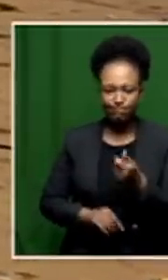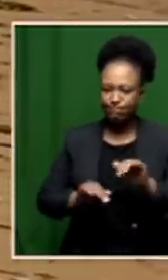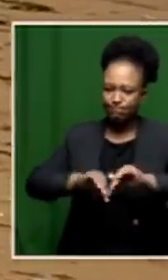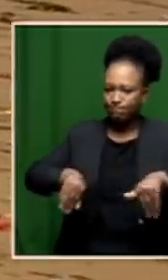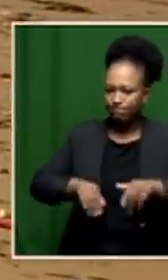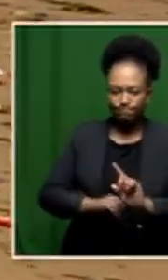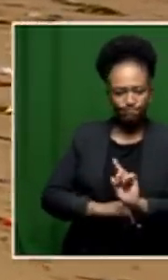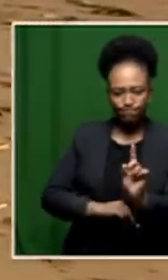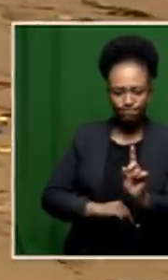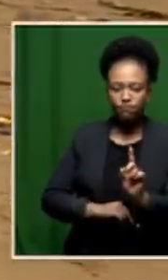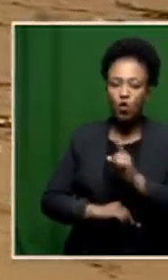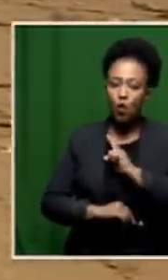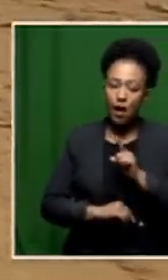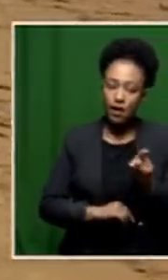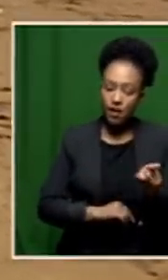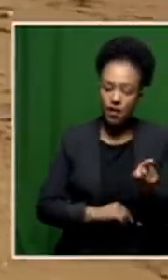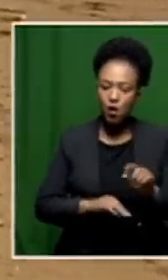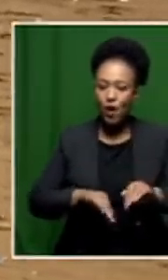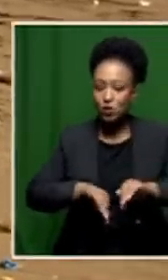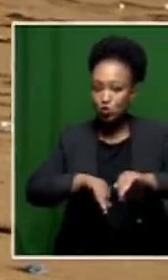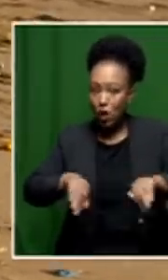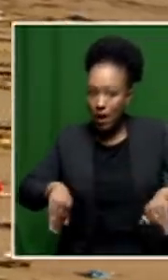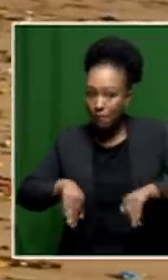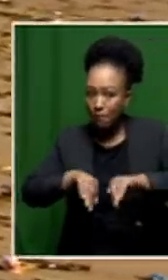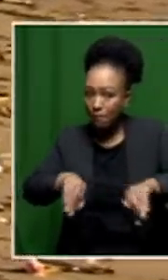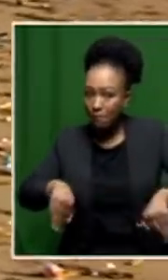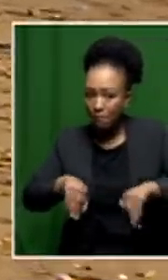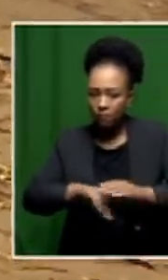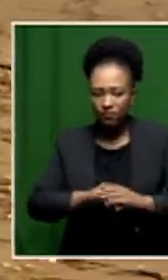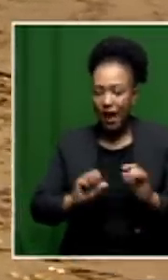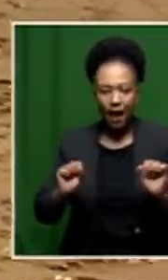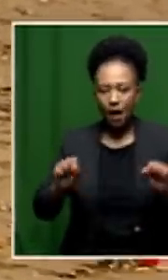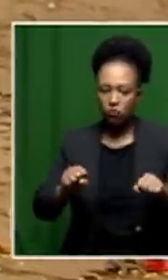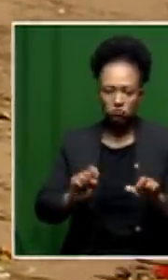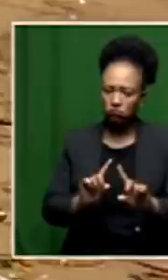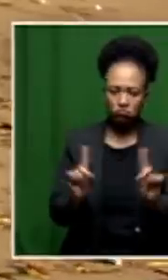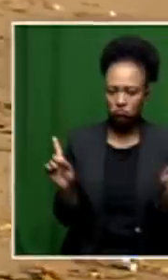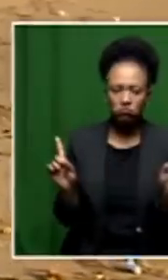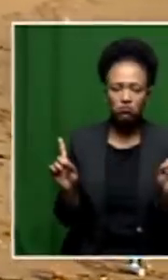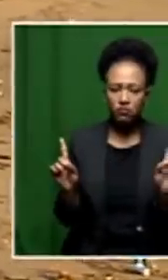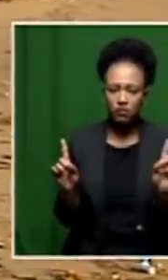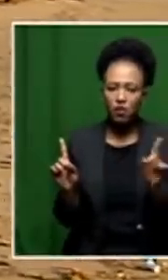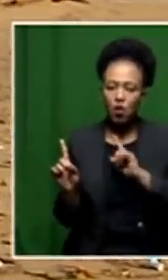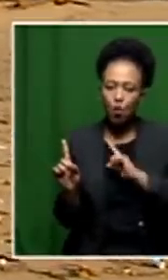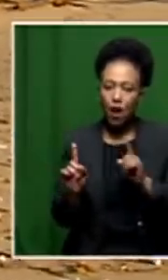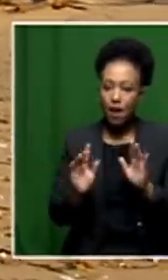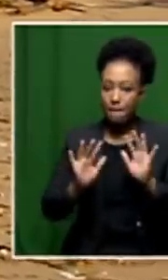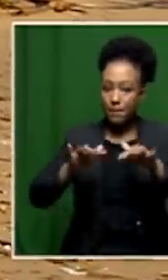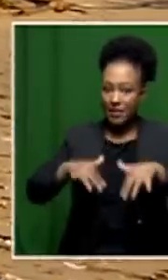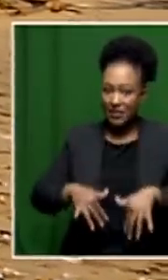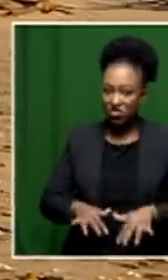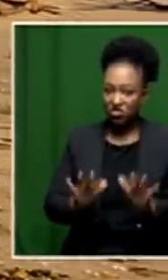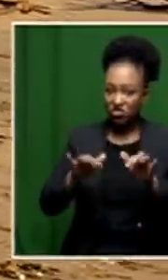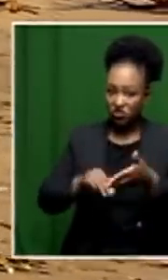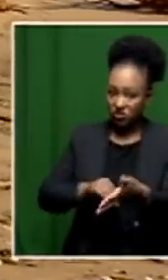case because swimming at this very moment is not going to be permitted at this beachfront where we are. And